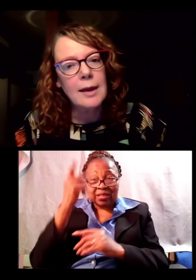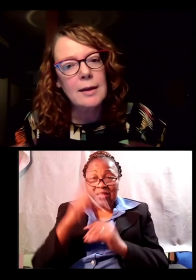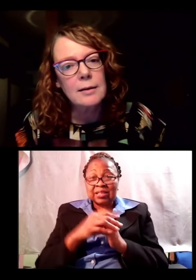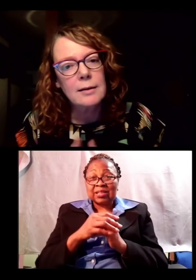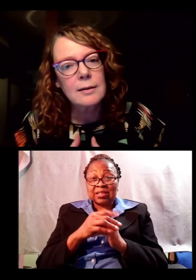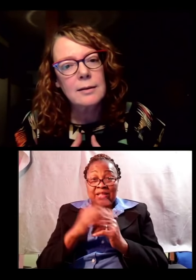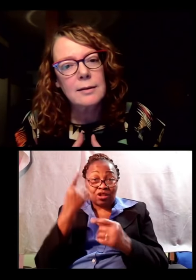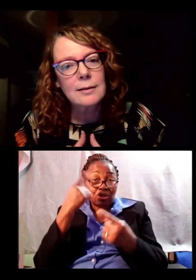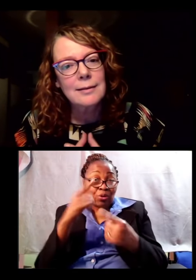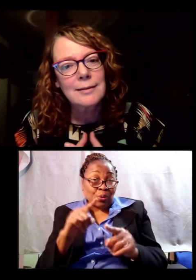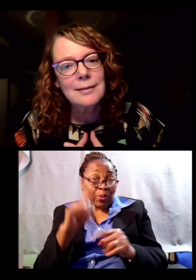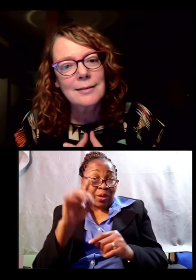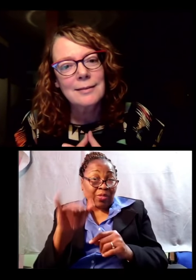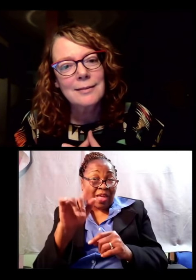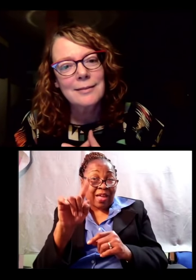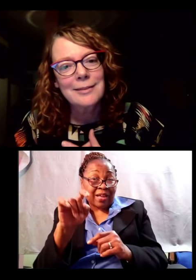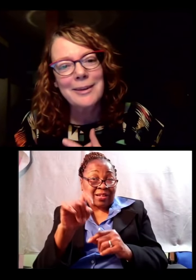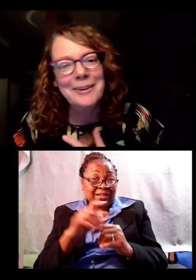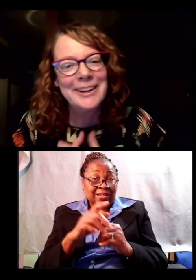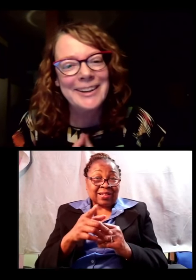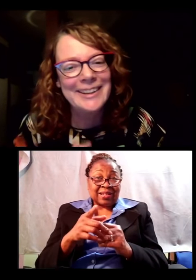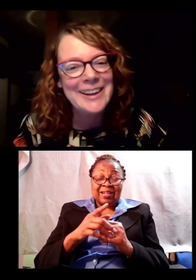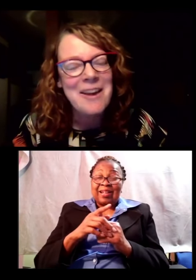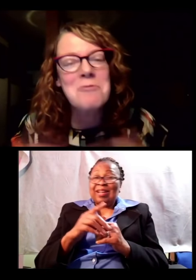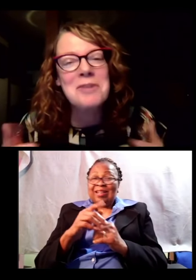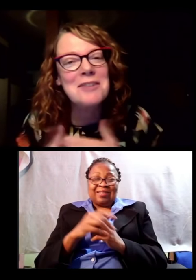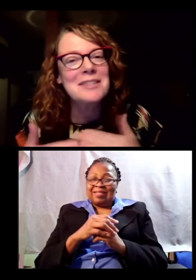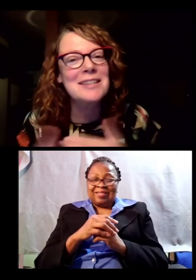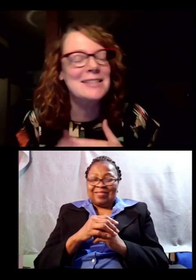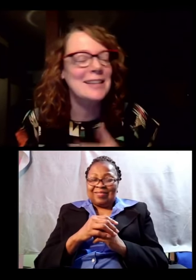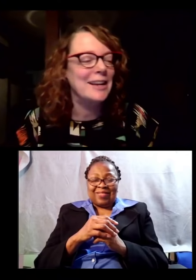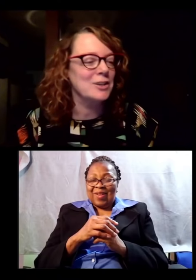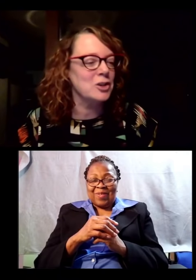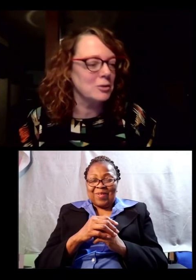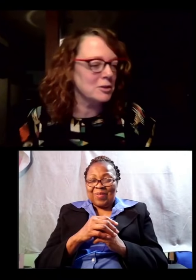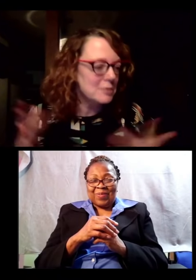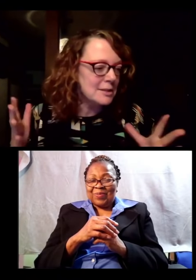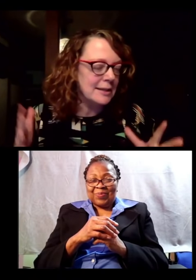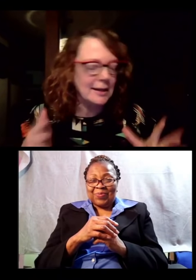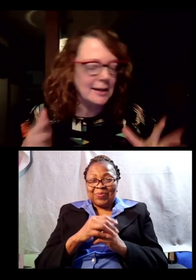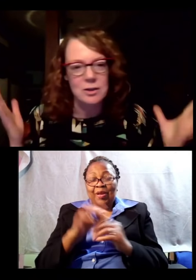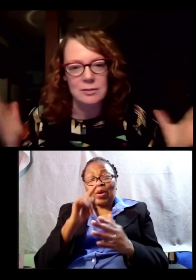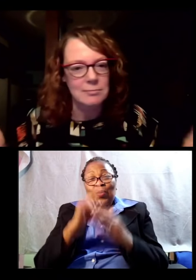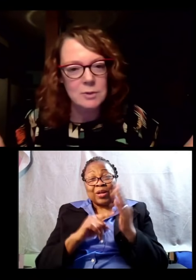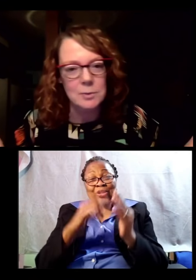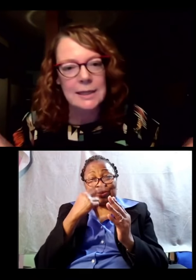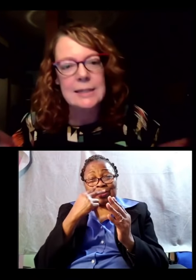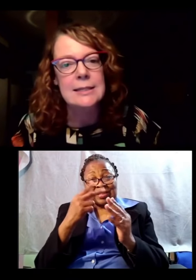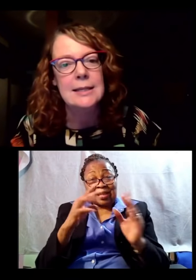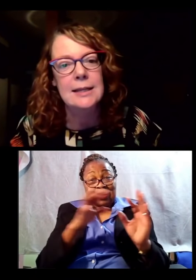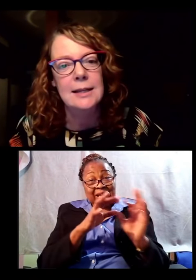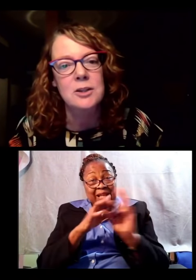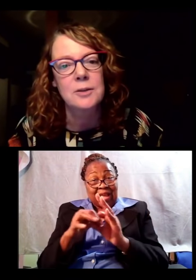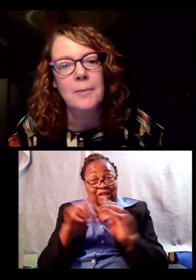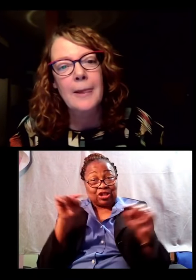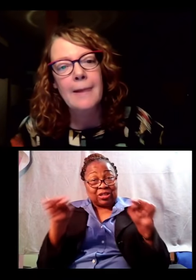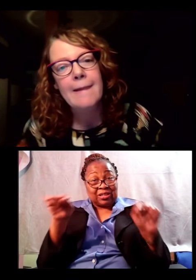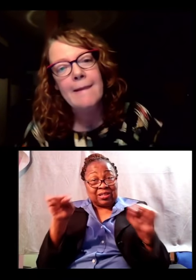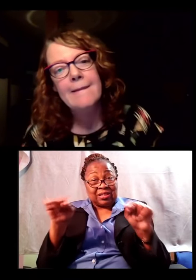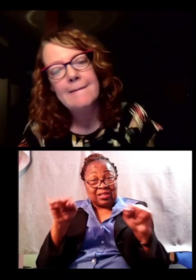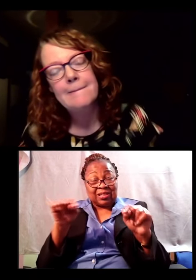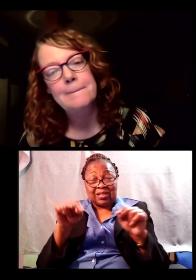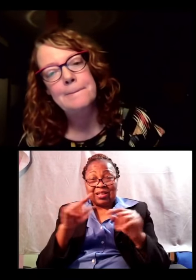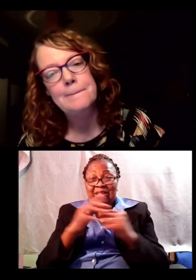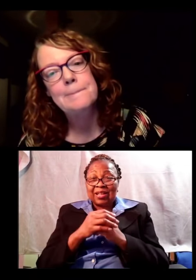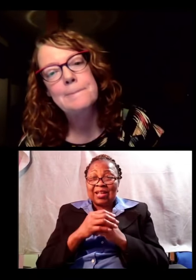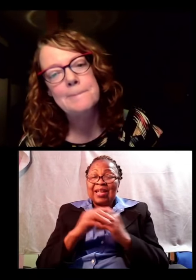with that? No. No? What do you see as a connection, or do you see a connection? Do we need to see a connection? Sometimes there is and